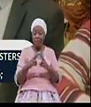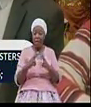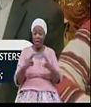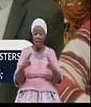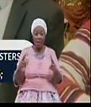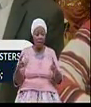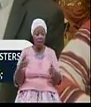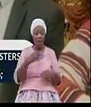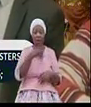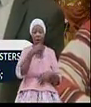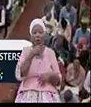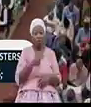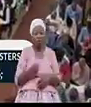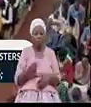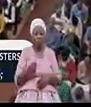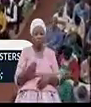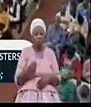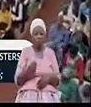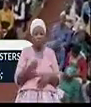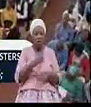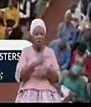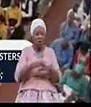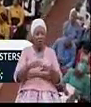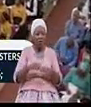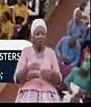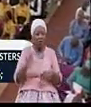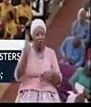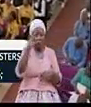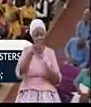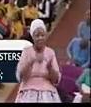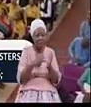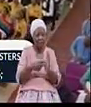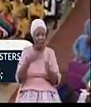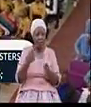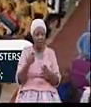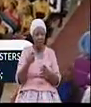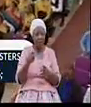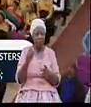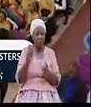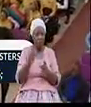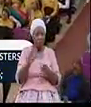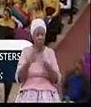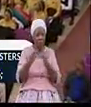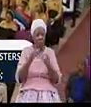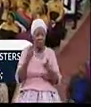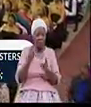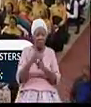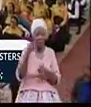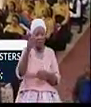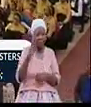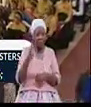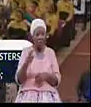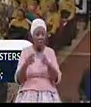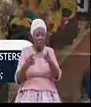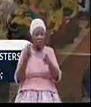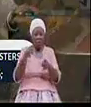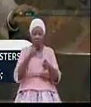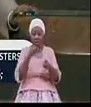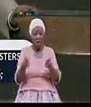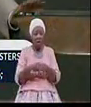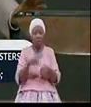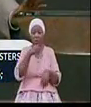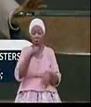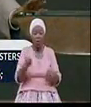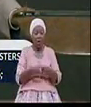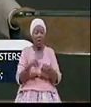Don't misinterpret the word of God. He wasn't as old as Moses yet. Was in his 90s.